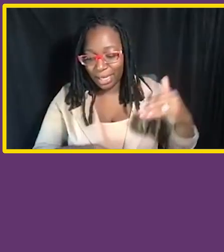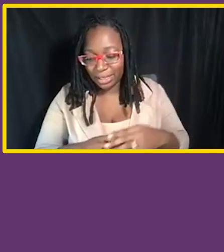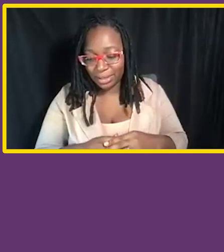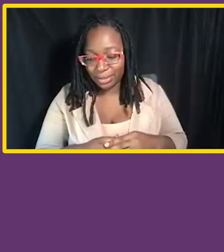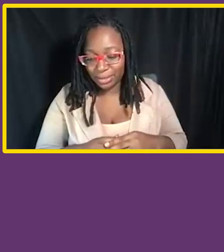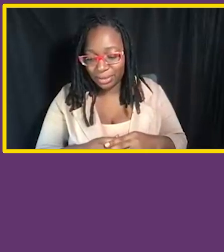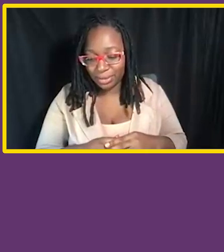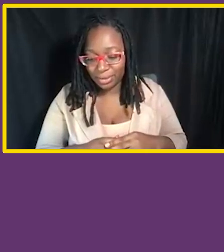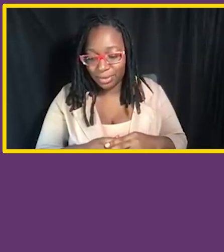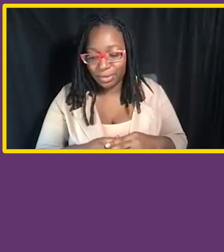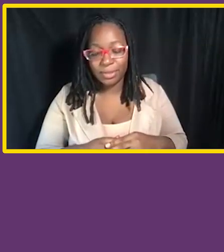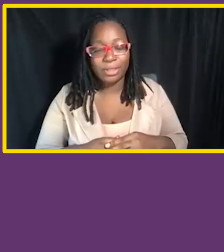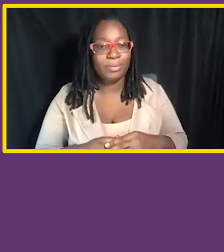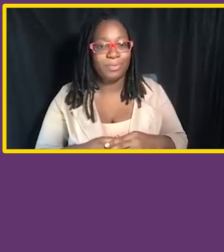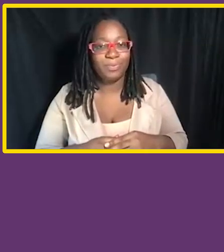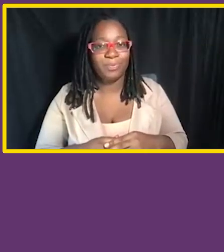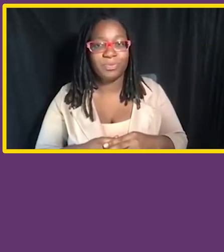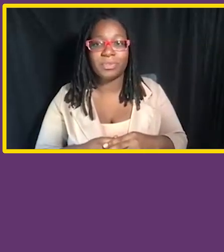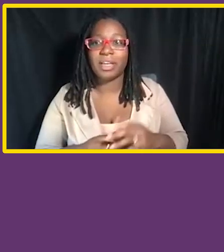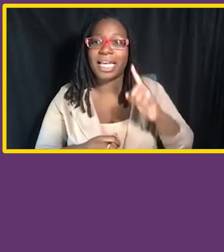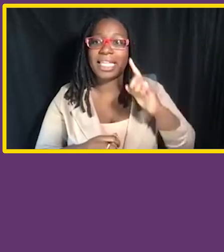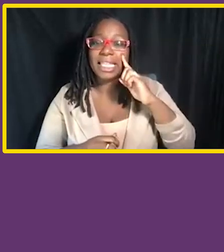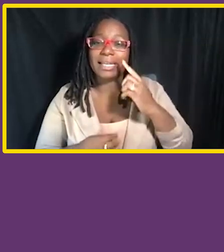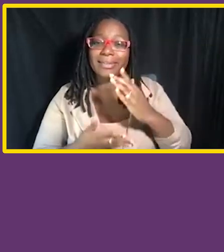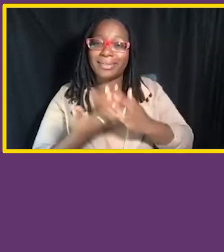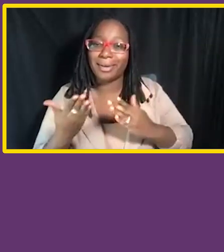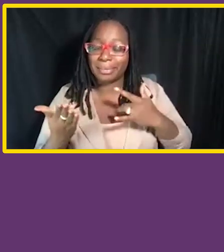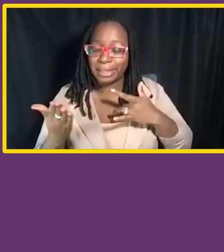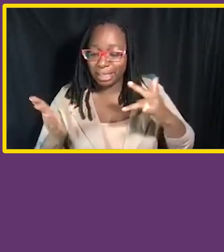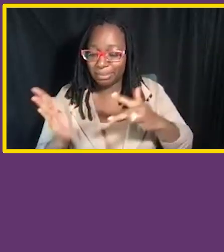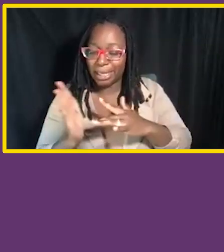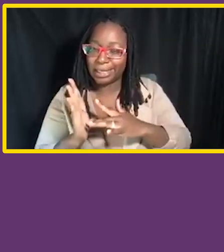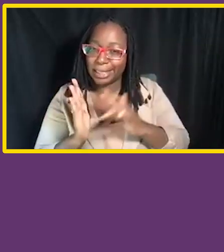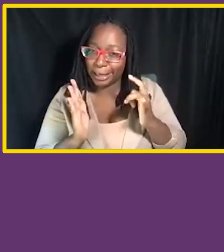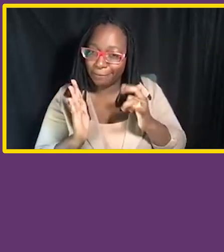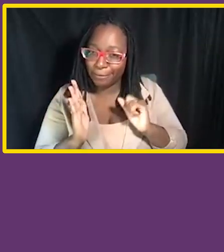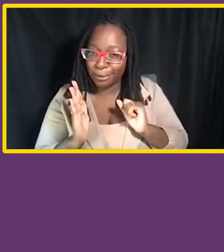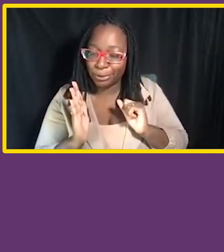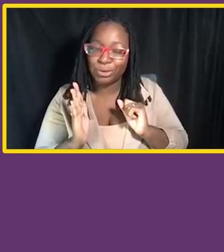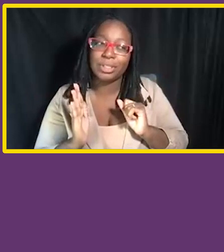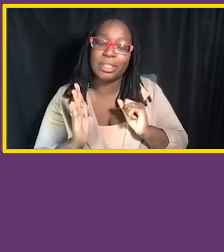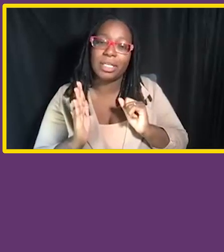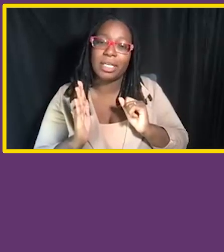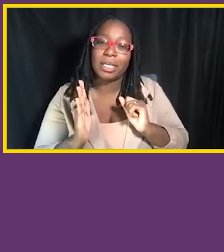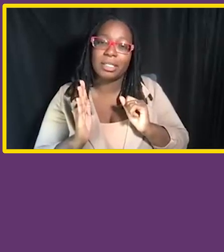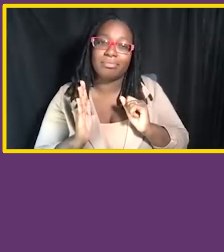I feel like there is a taking for granted, an expectation, and